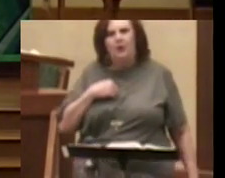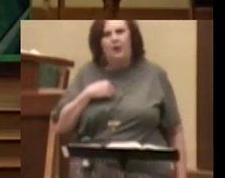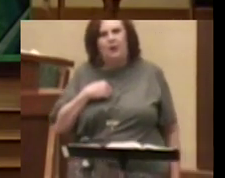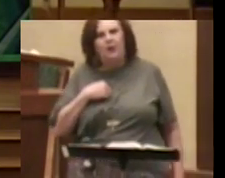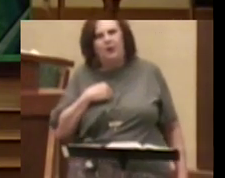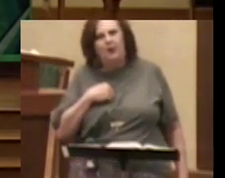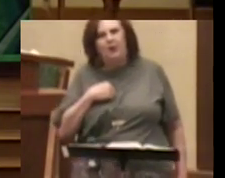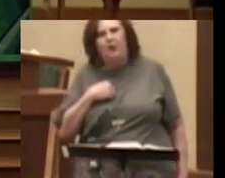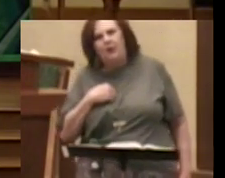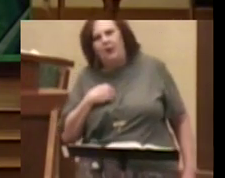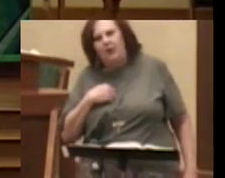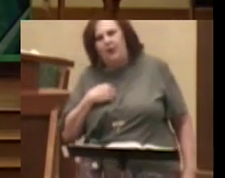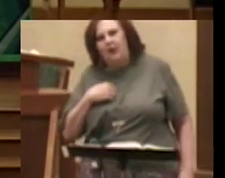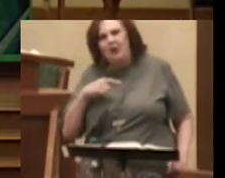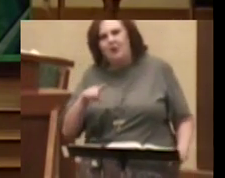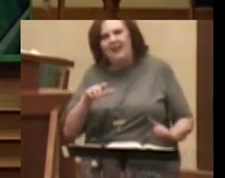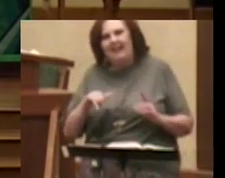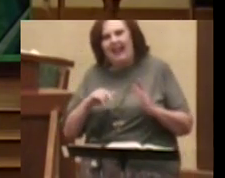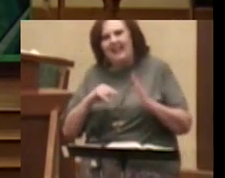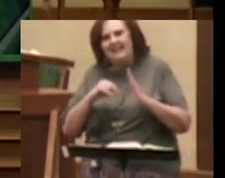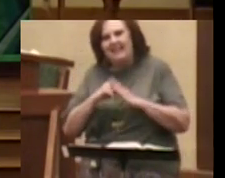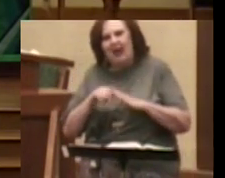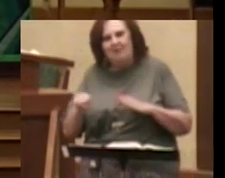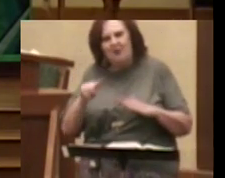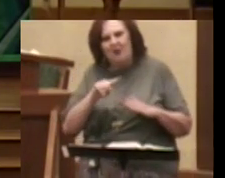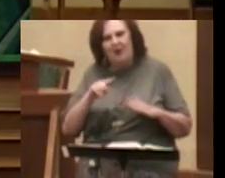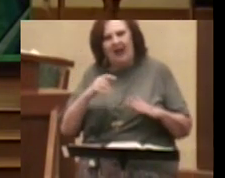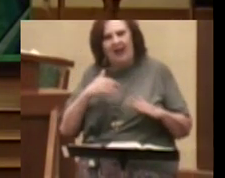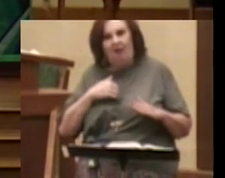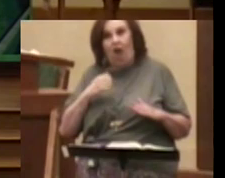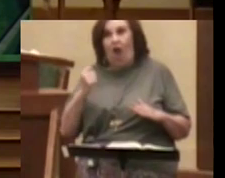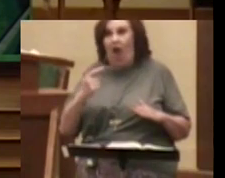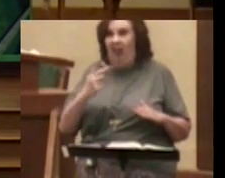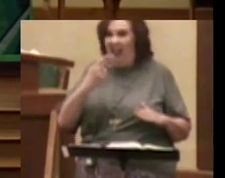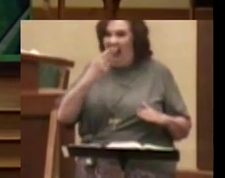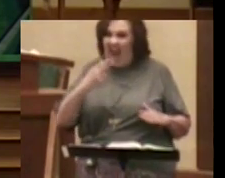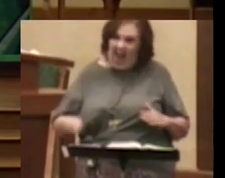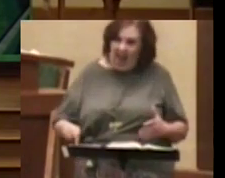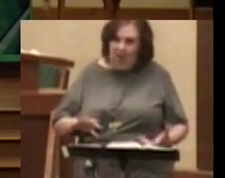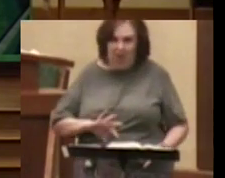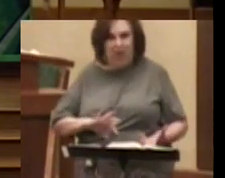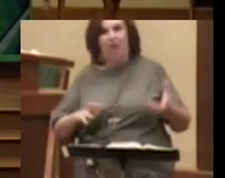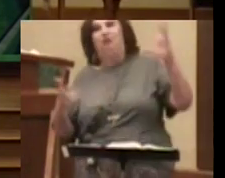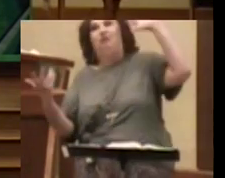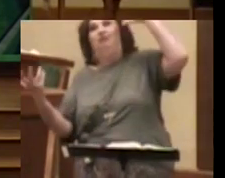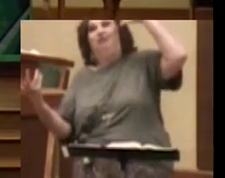In those times that you have had all hell break loose,